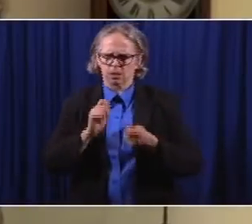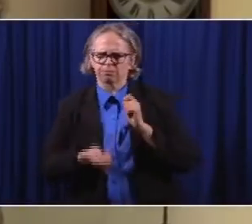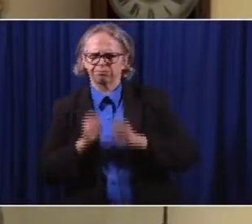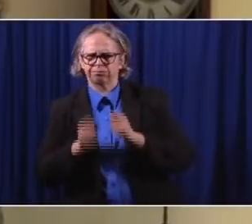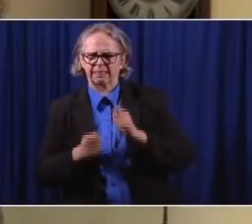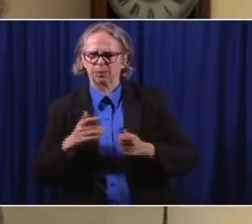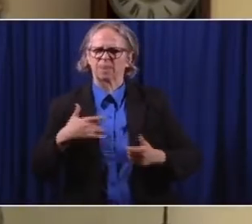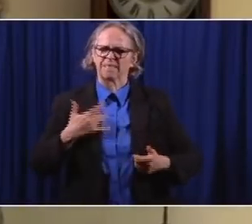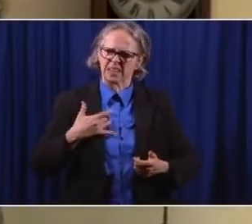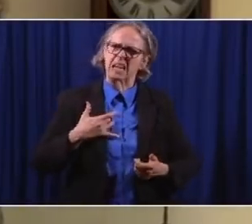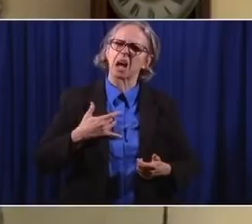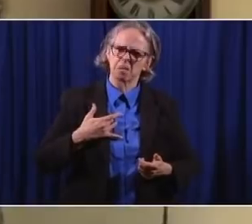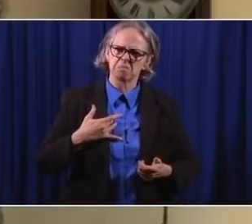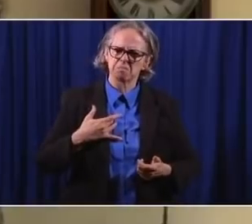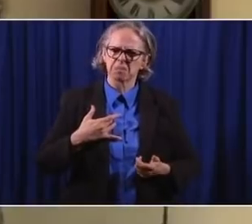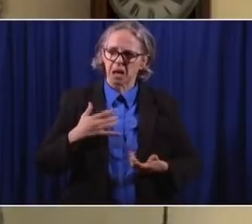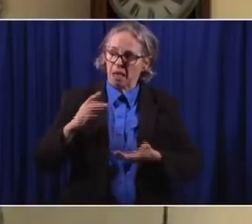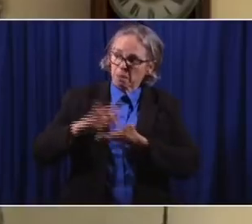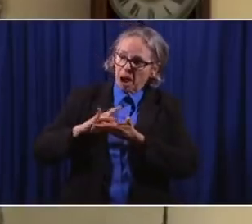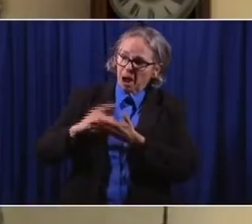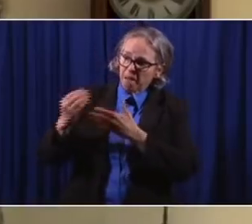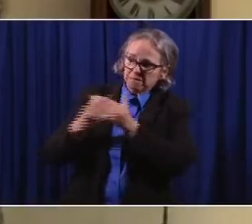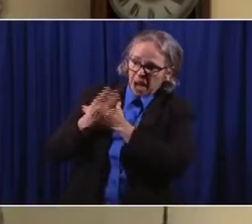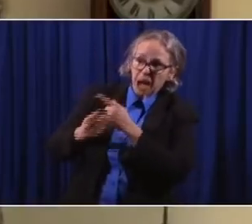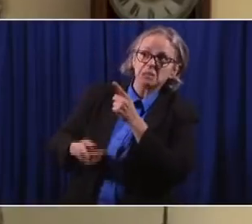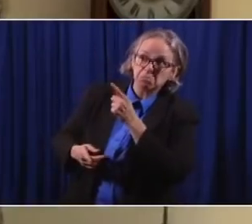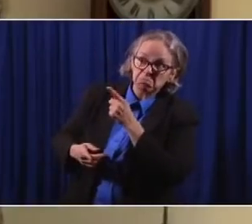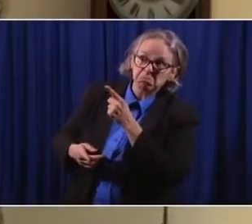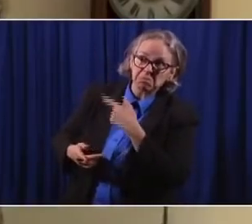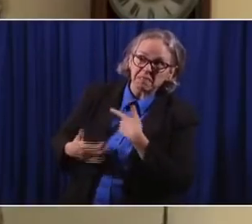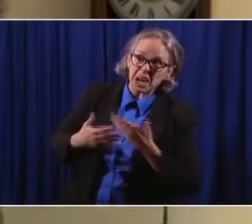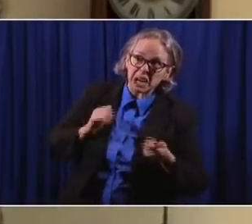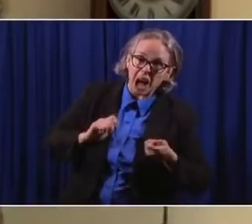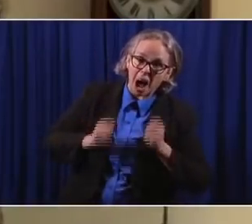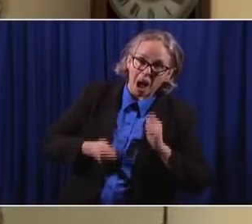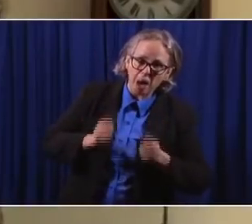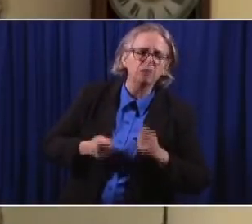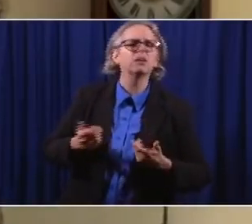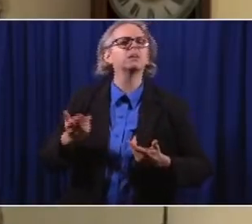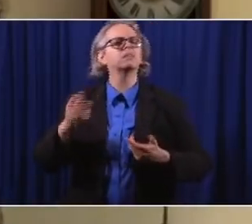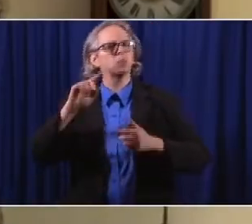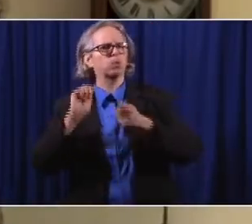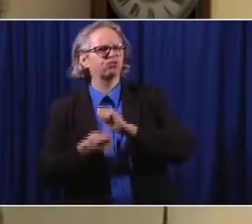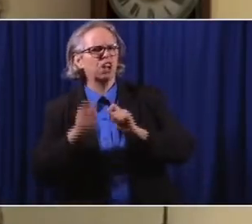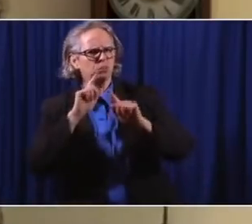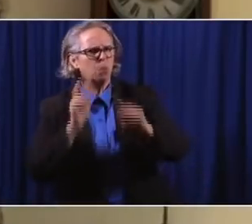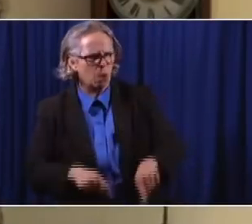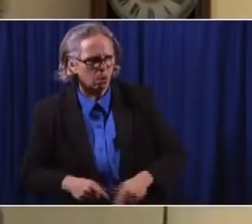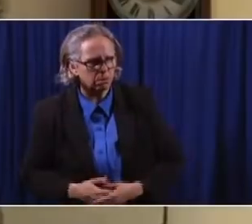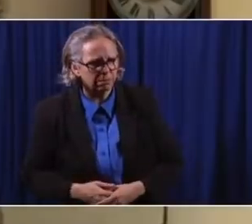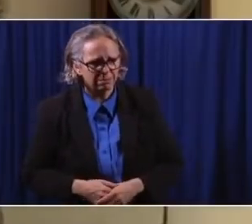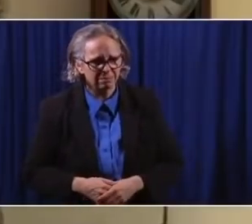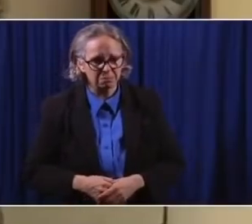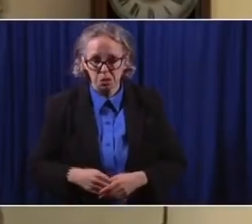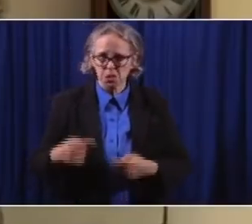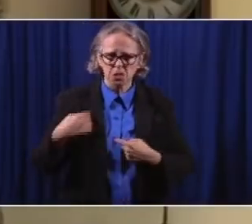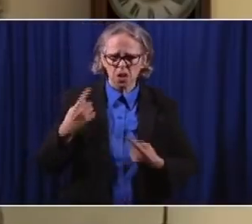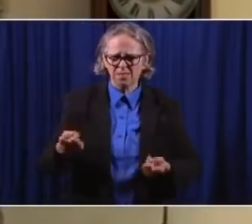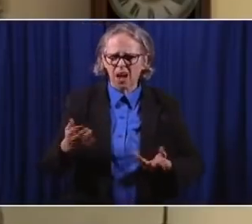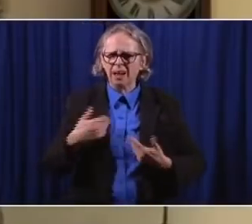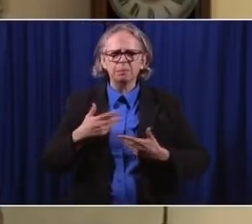information is evolving and it's different. And I've had some exchanges, some very delightful exchanges with some